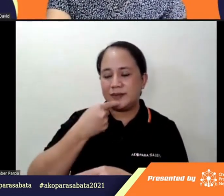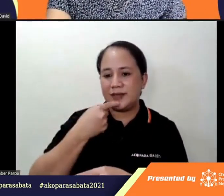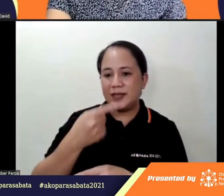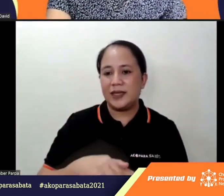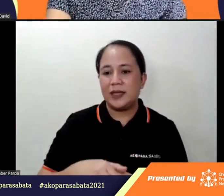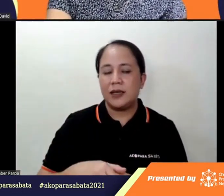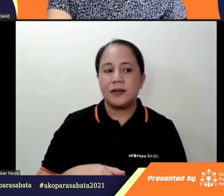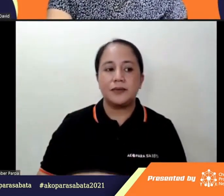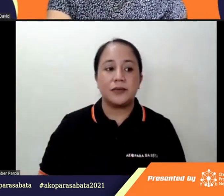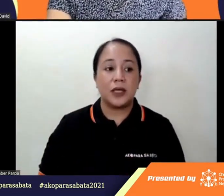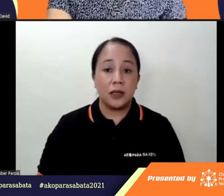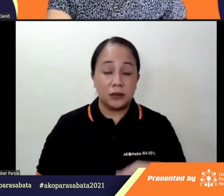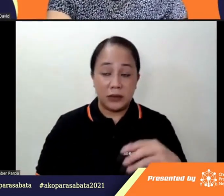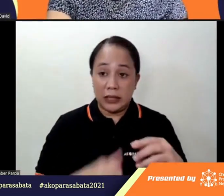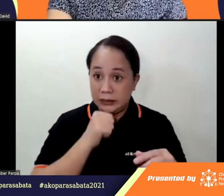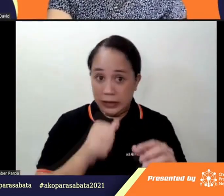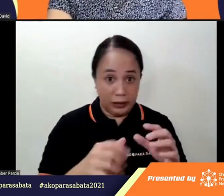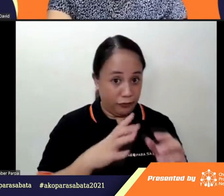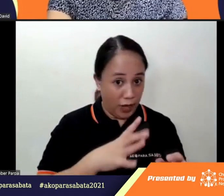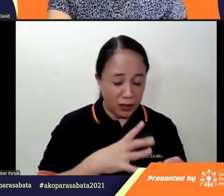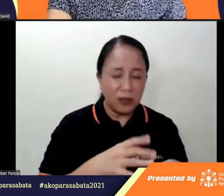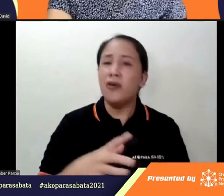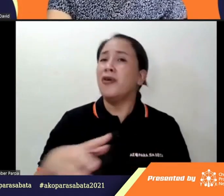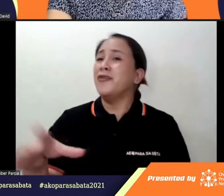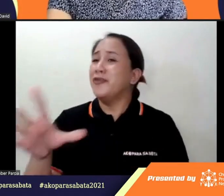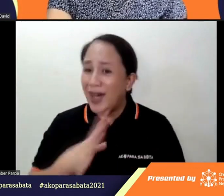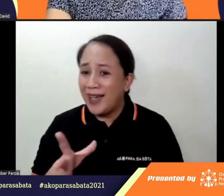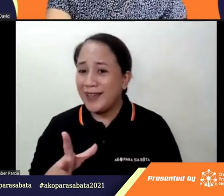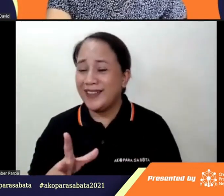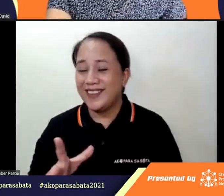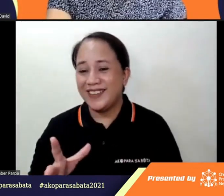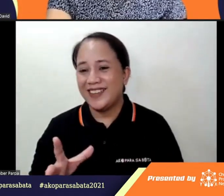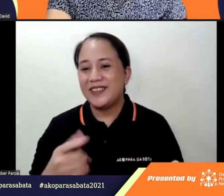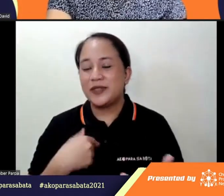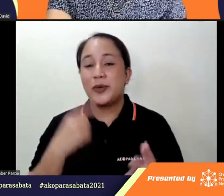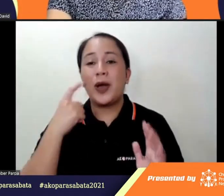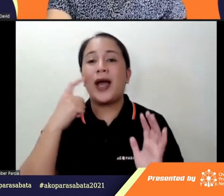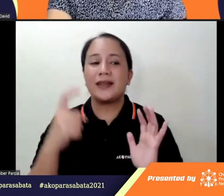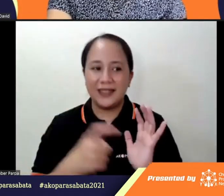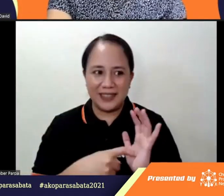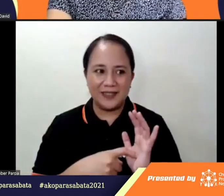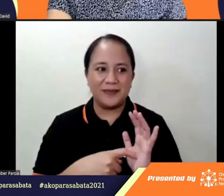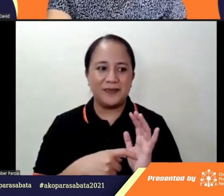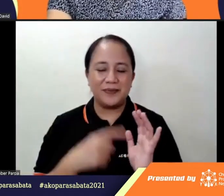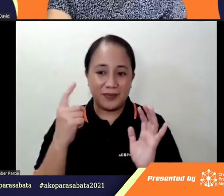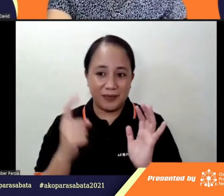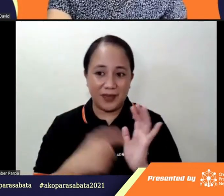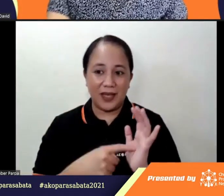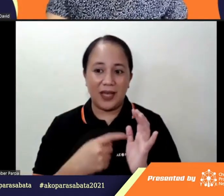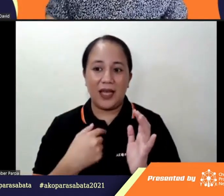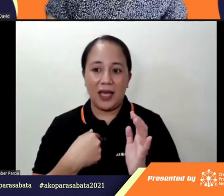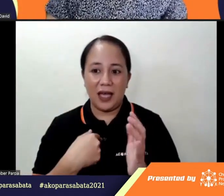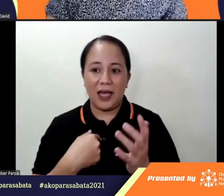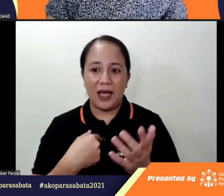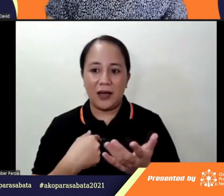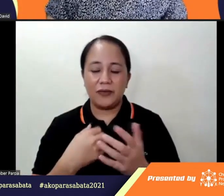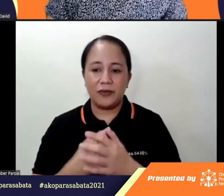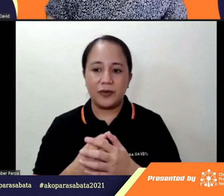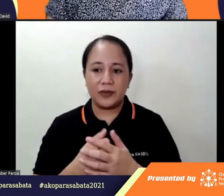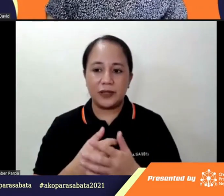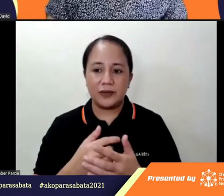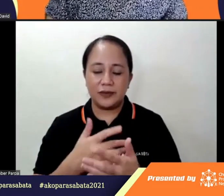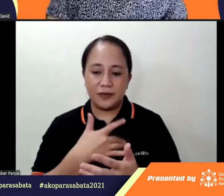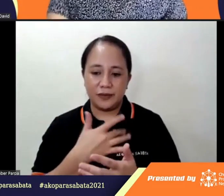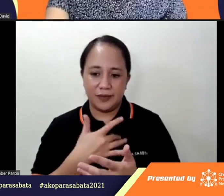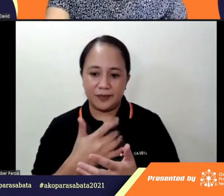okay not to be okay. And the first part of acknowledging it is acknowledging that we have to acknowledge that we have feels.